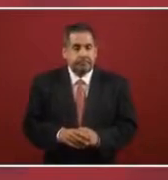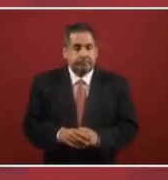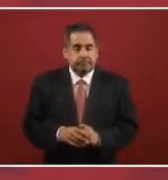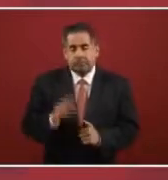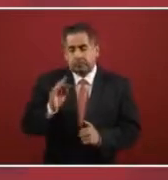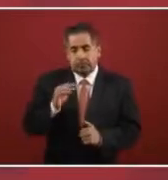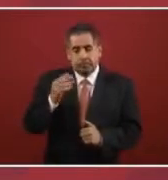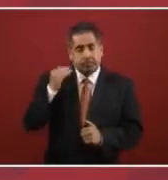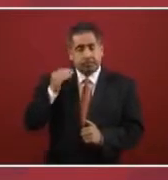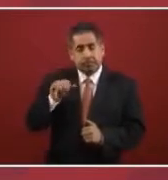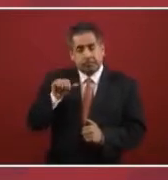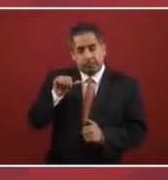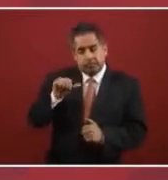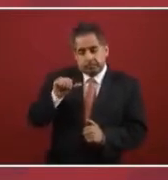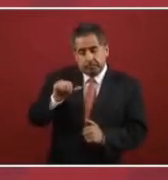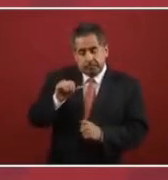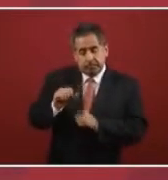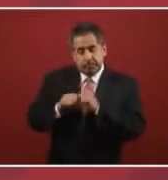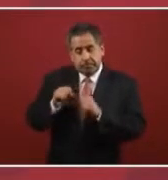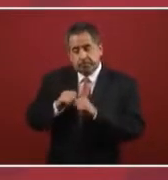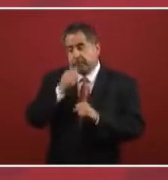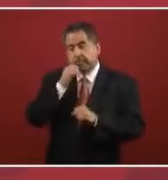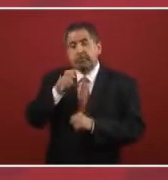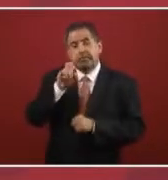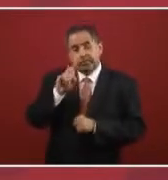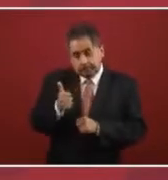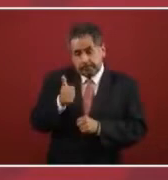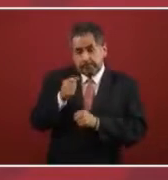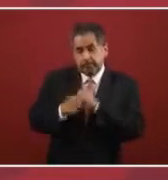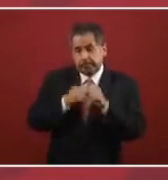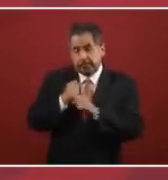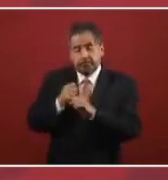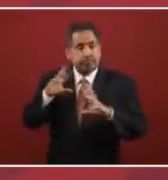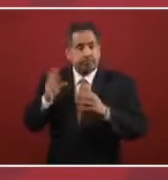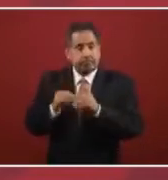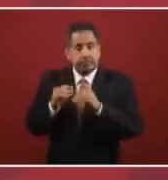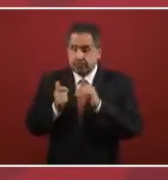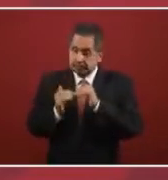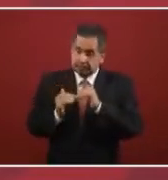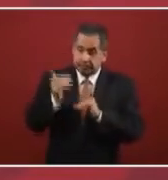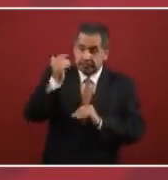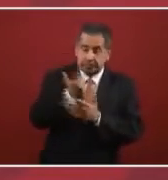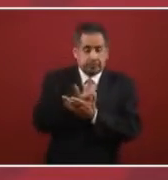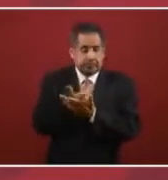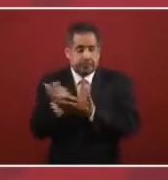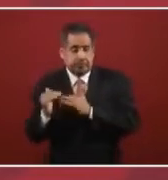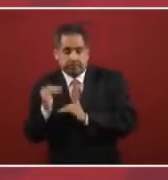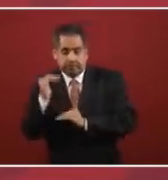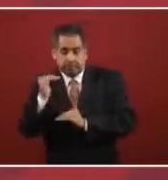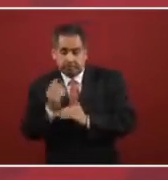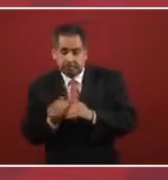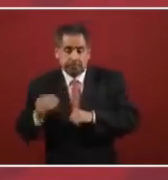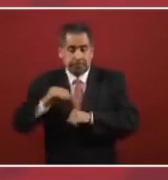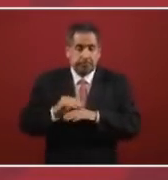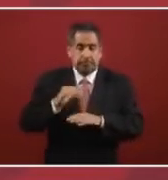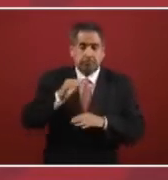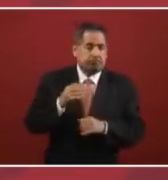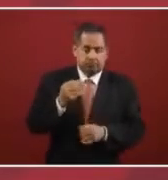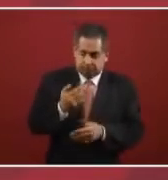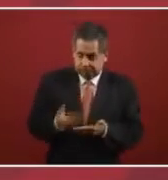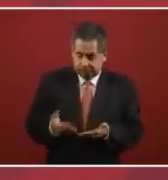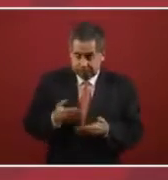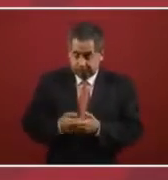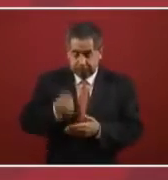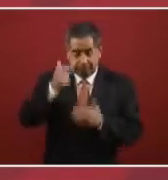En 16 años, In en 16 36 years, años, no había aumentado it had el not salario mínimo the como este año.